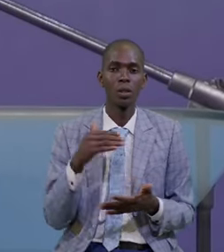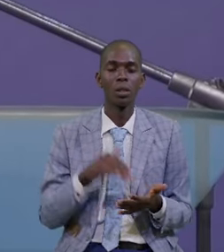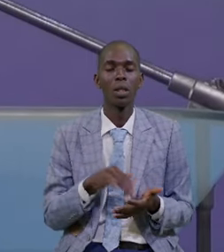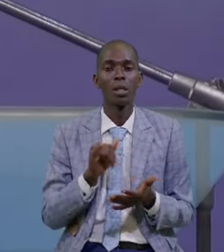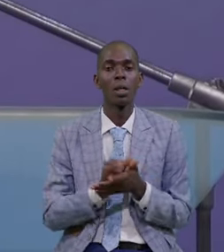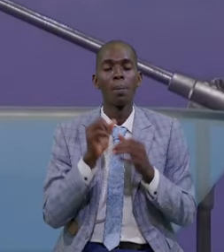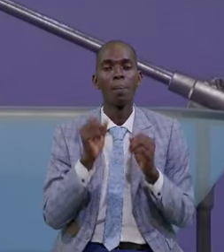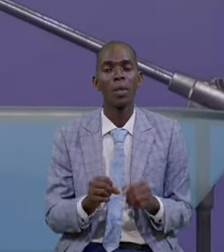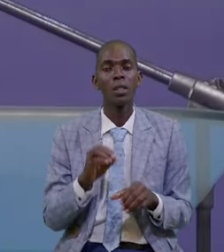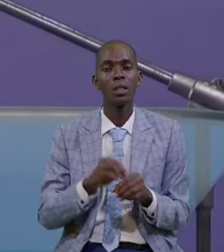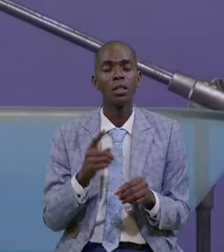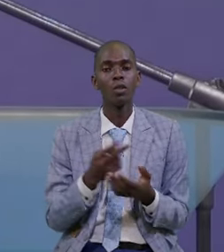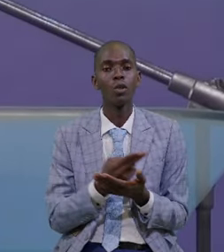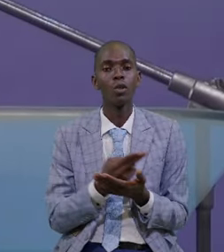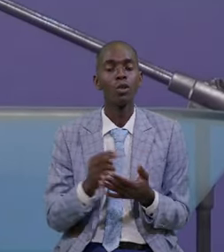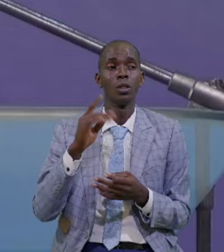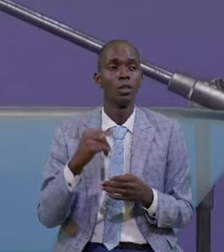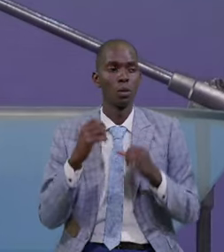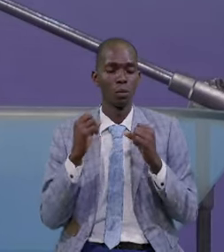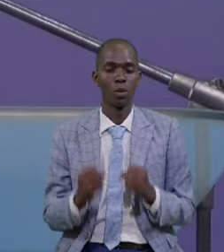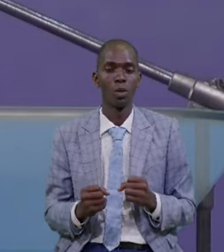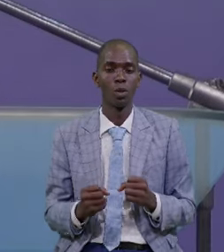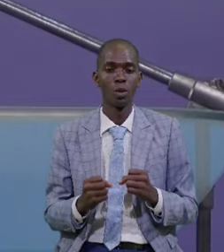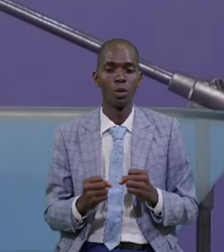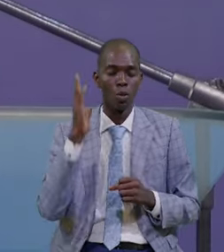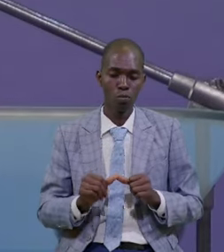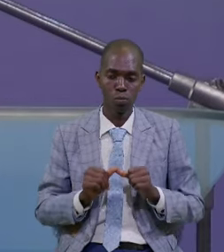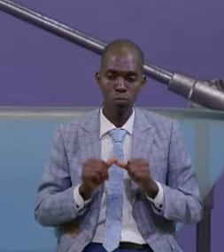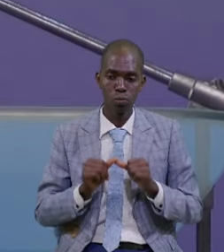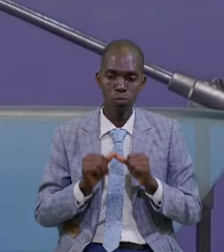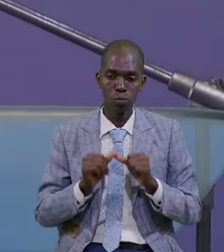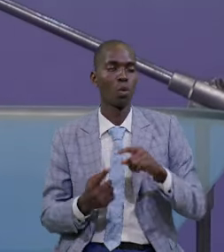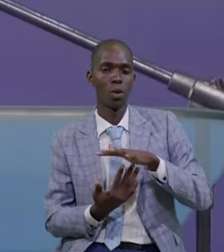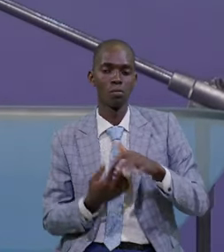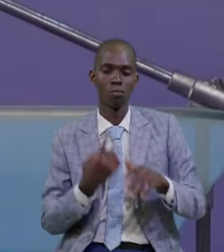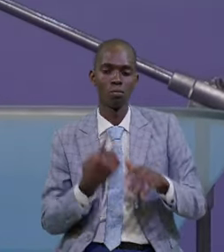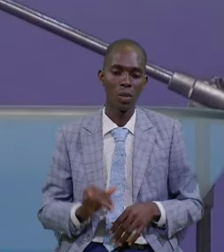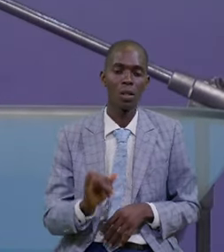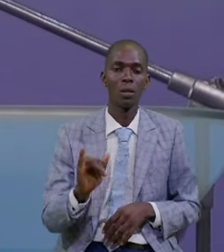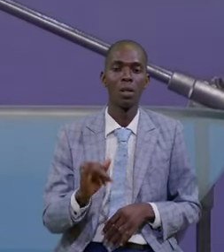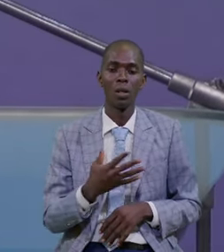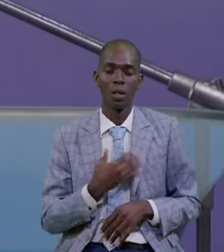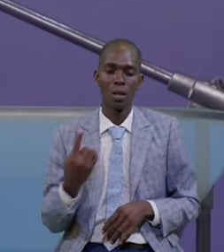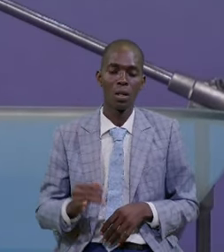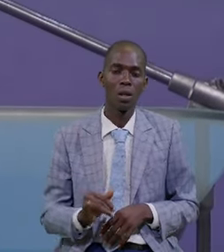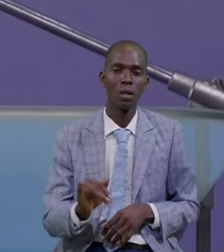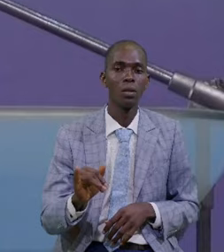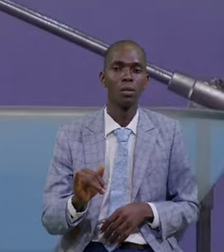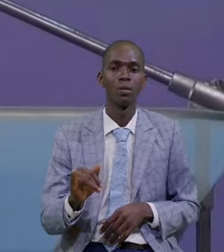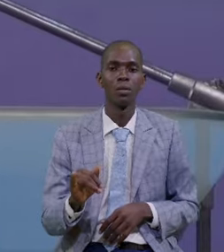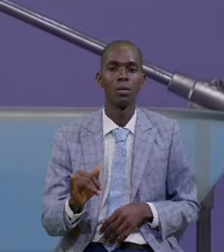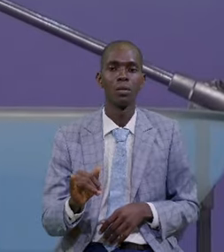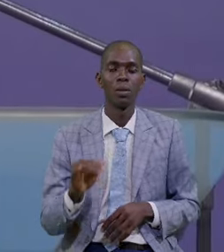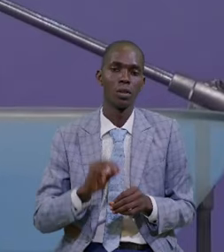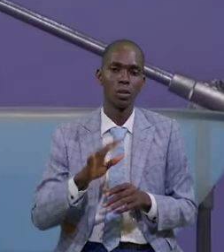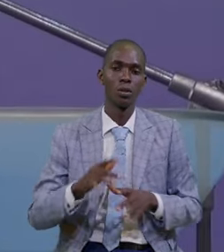Ghost. The power will keep on burning forever and ever in your